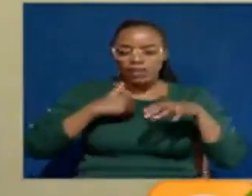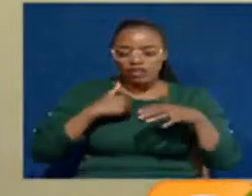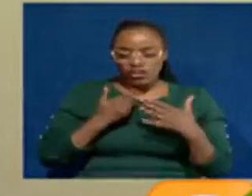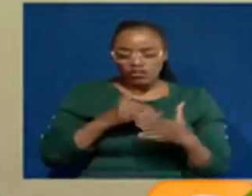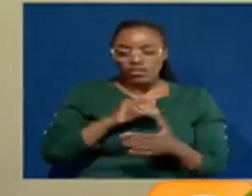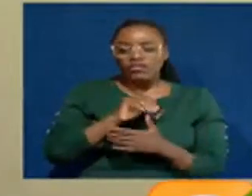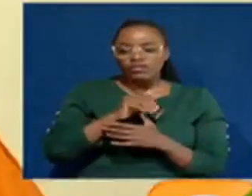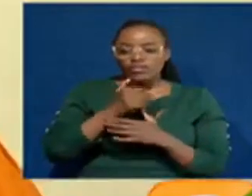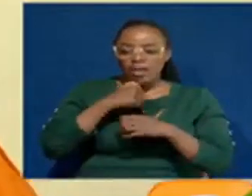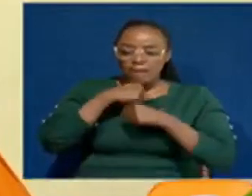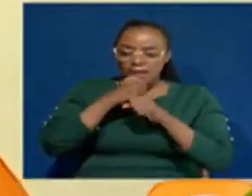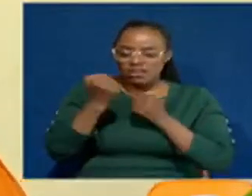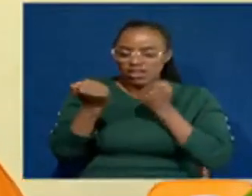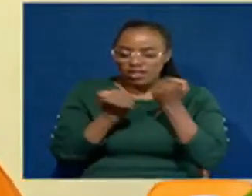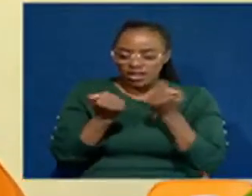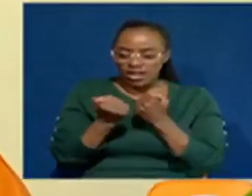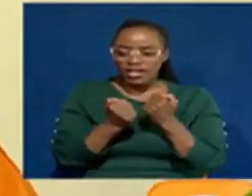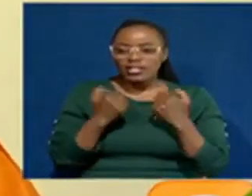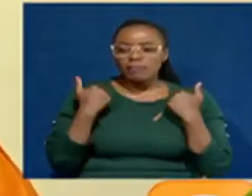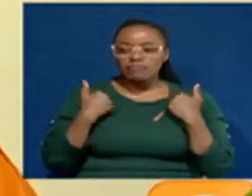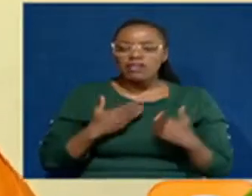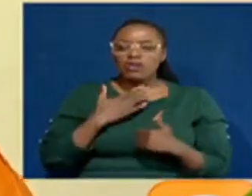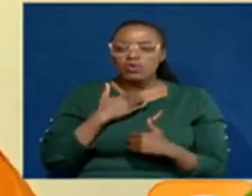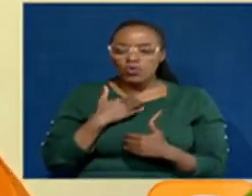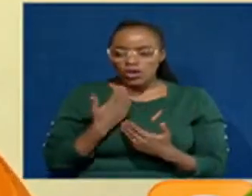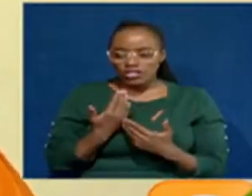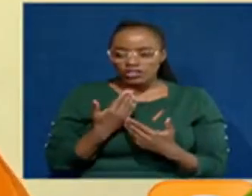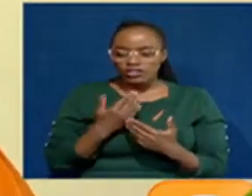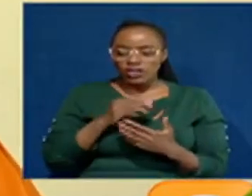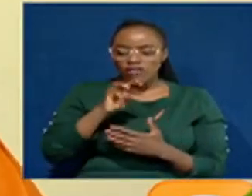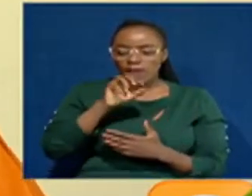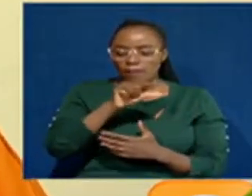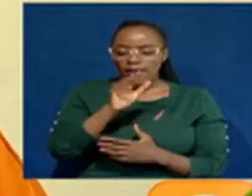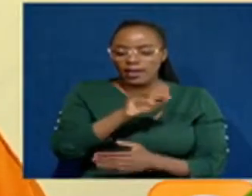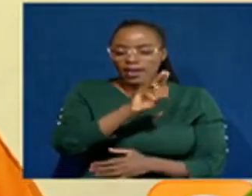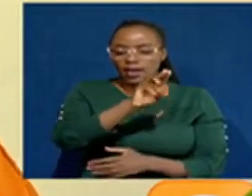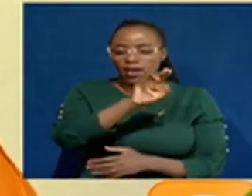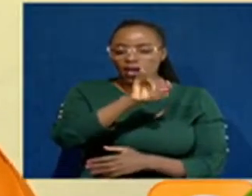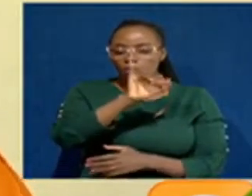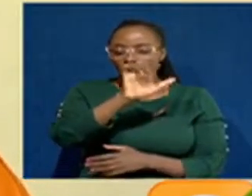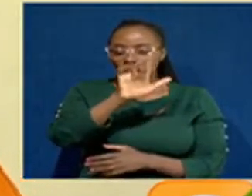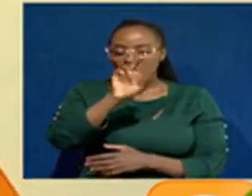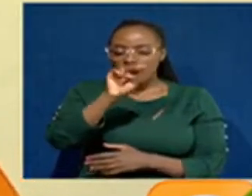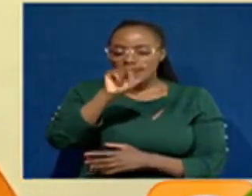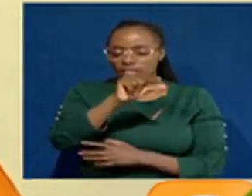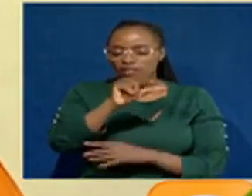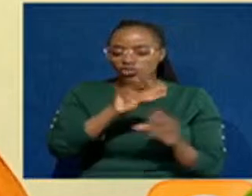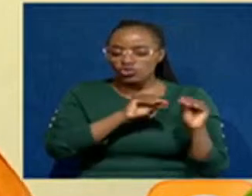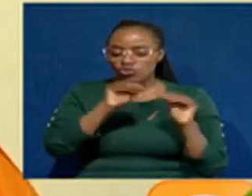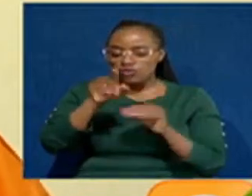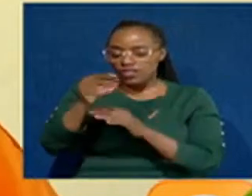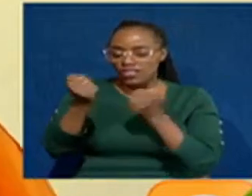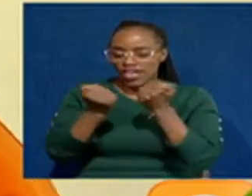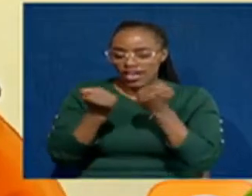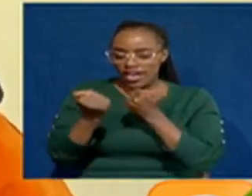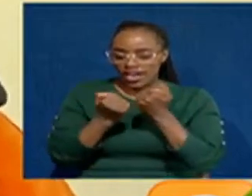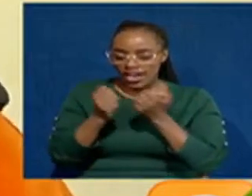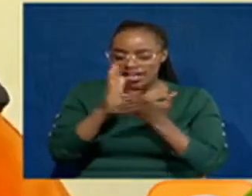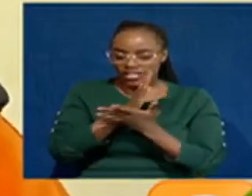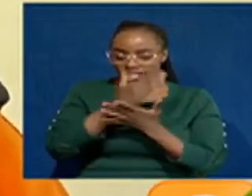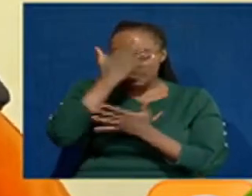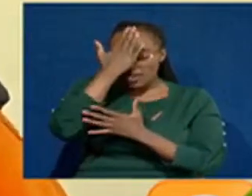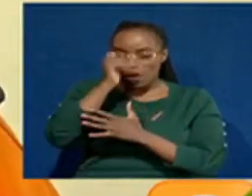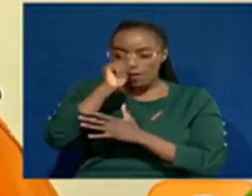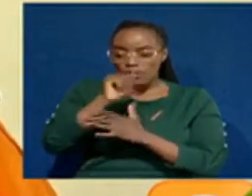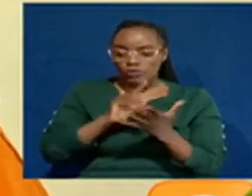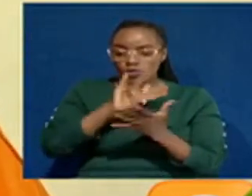automotive engineering. I would like to take this MIG welding career to the automotive sector so that I can go